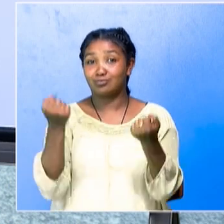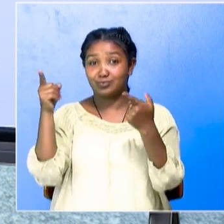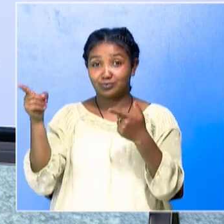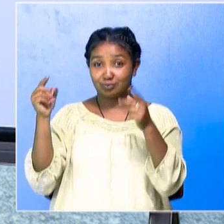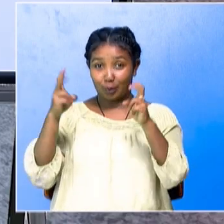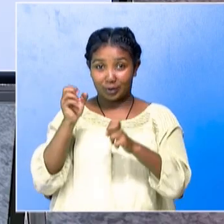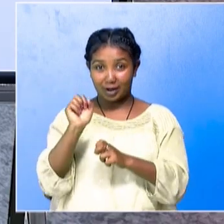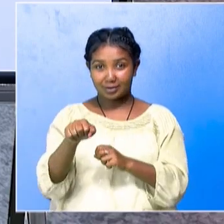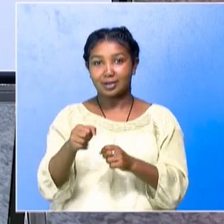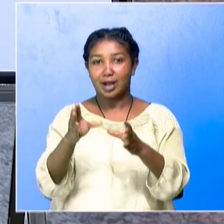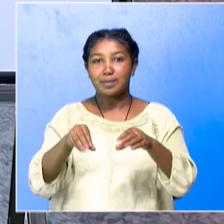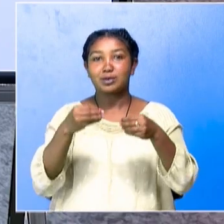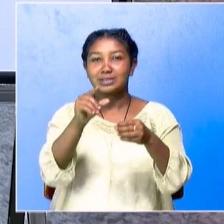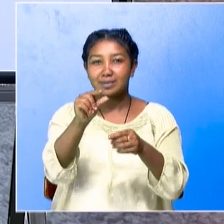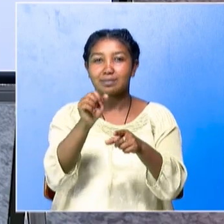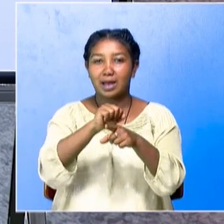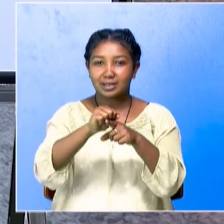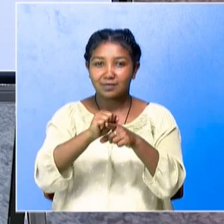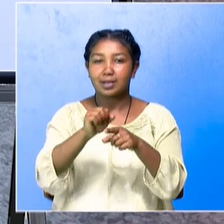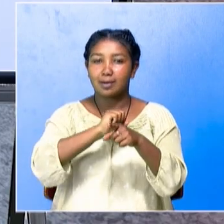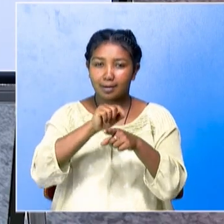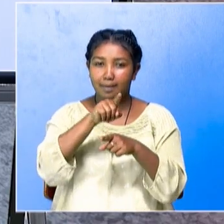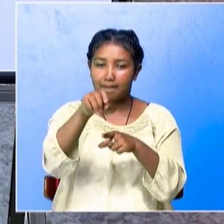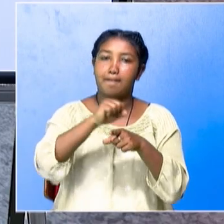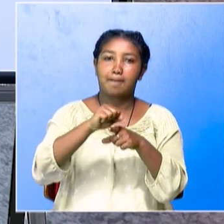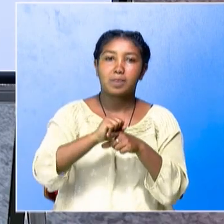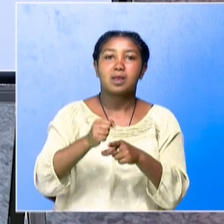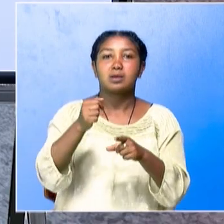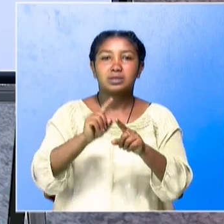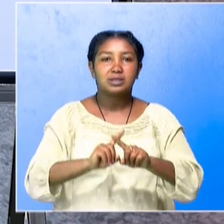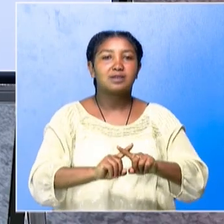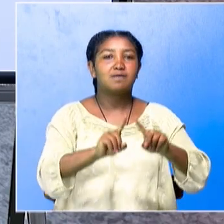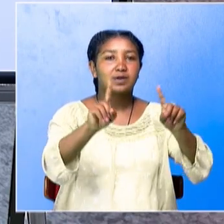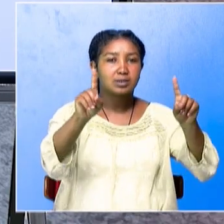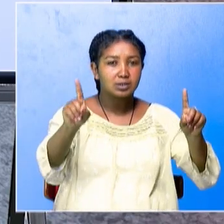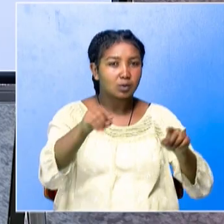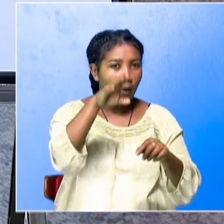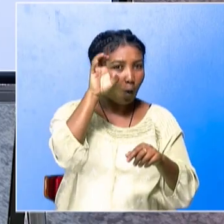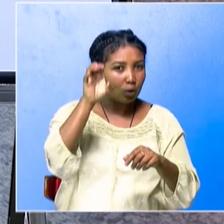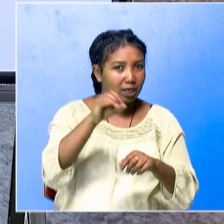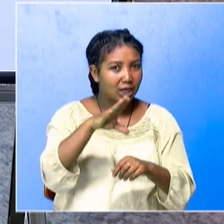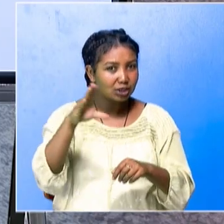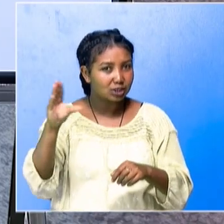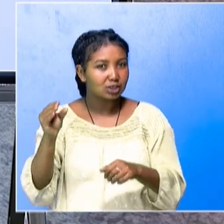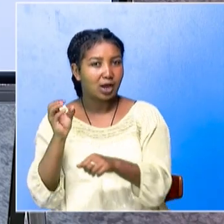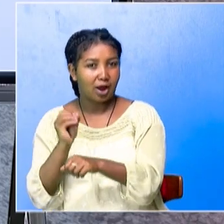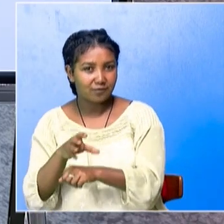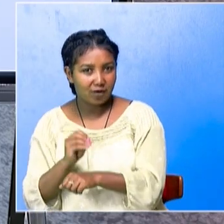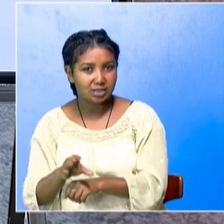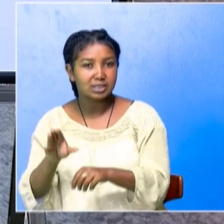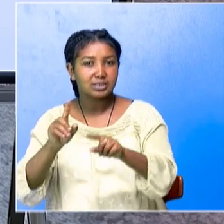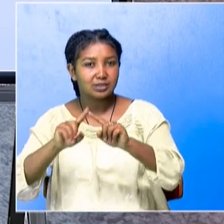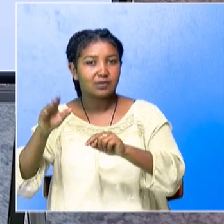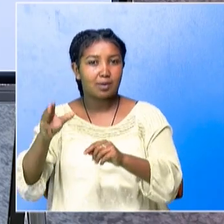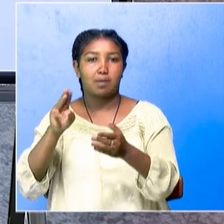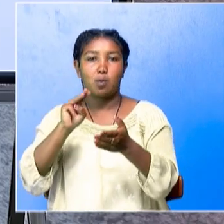the topic. Let me give you some activities and practice what's the different obligation, advice, and different